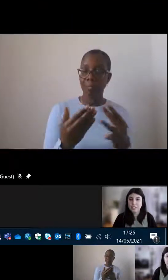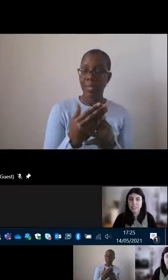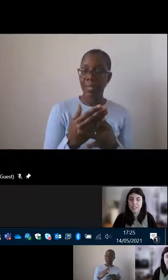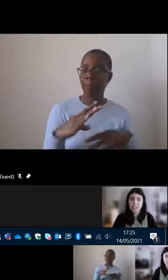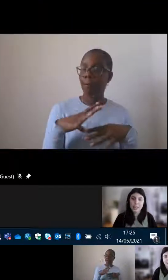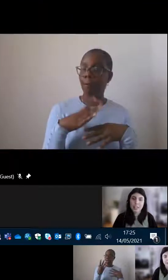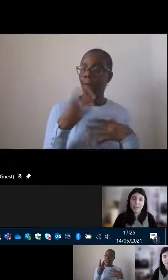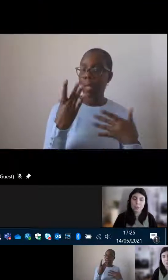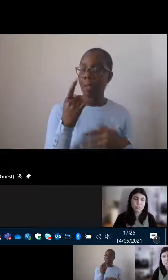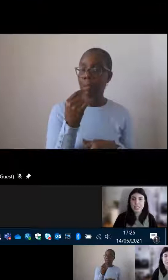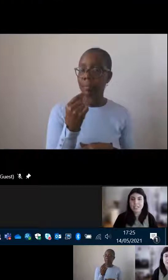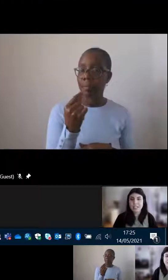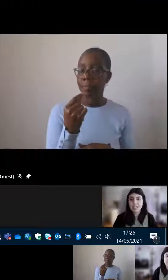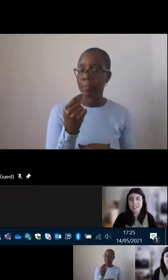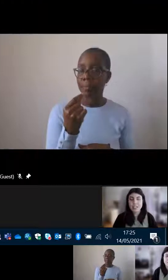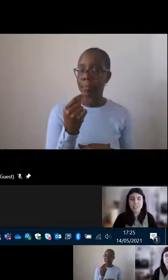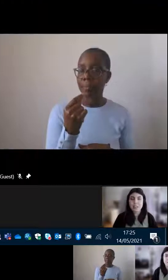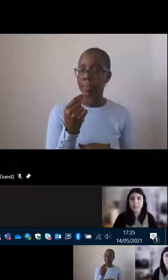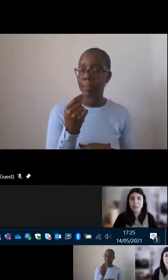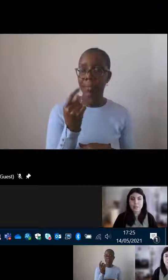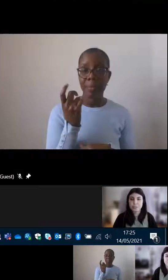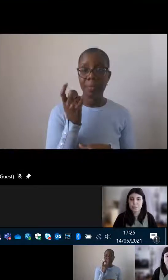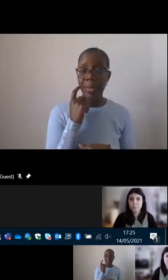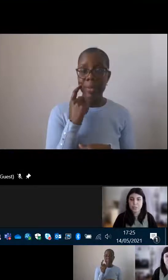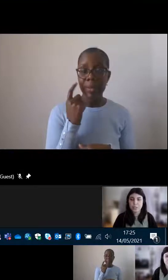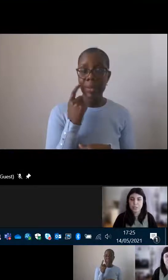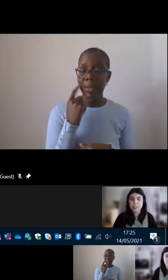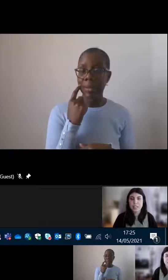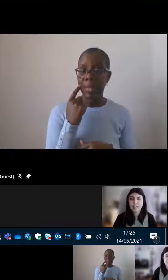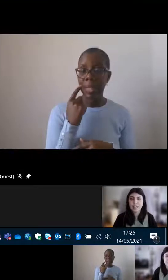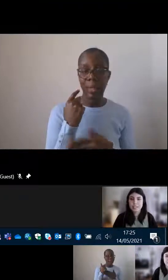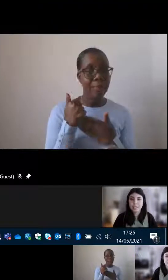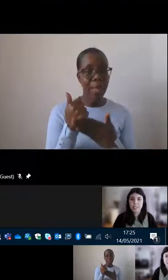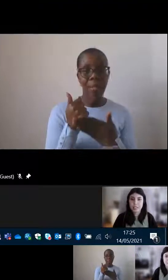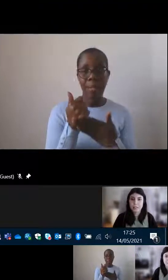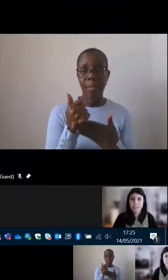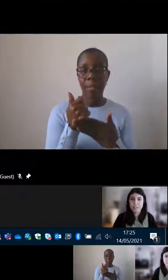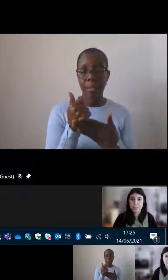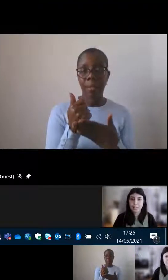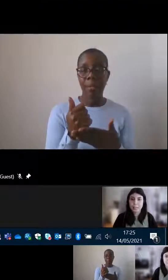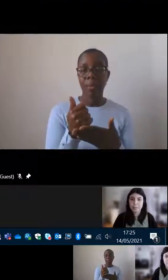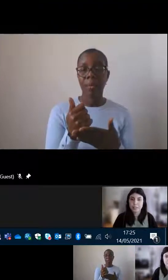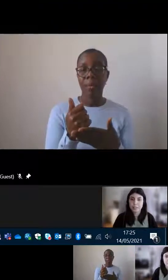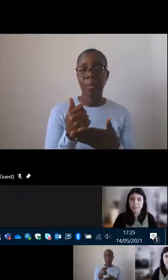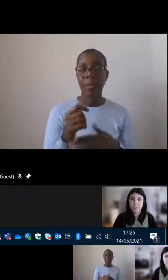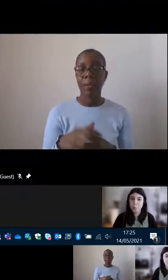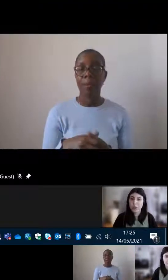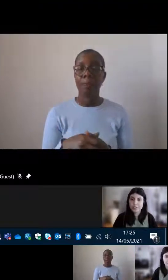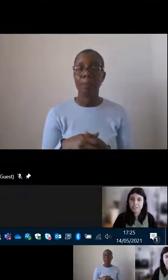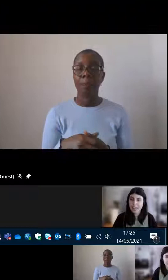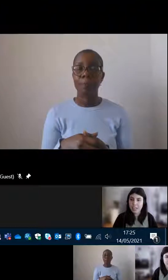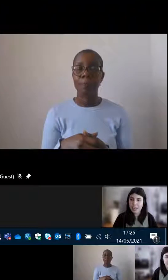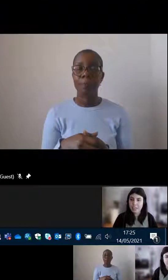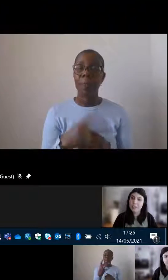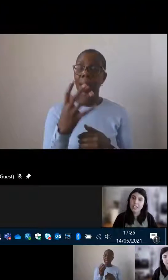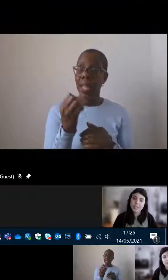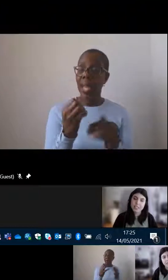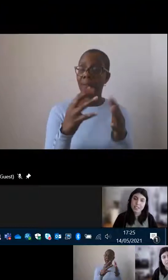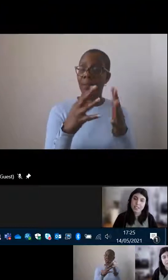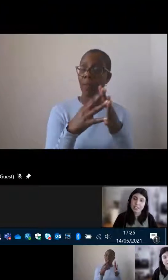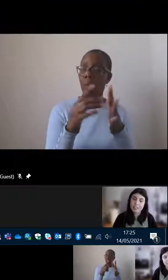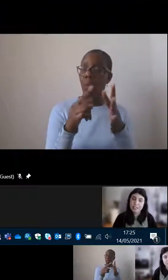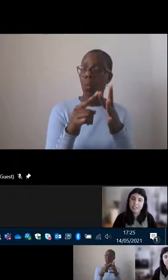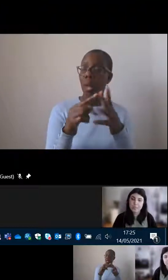completely freely, and it's really easy, and they're so helpful when you go into the library as well. They've got Wi-Fi, so